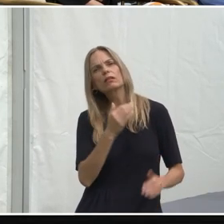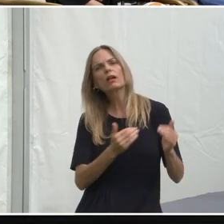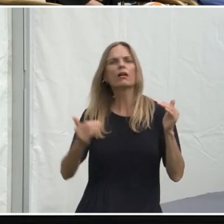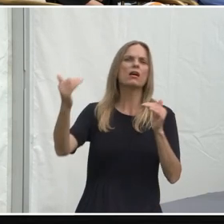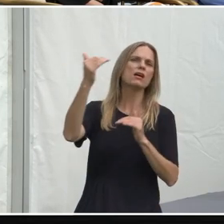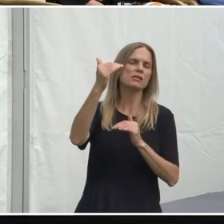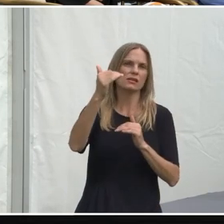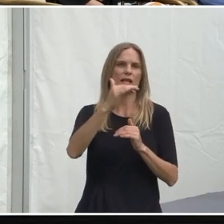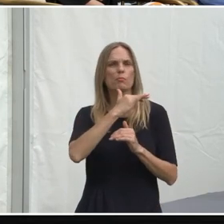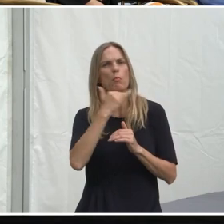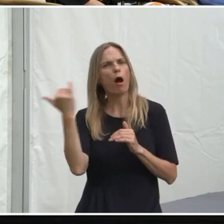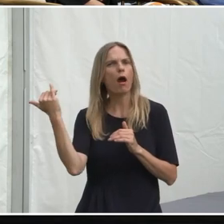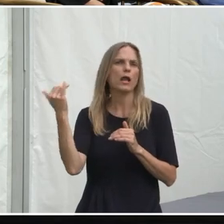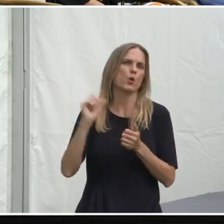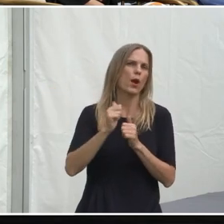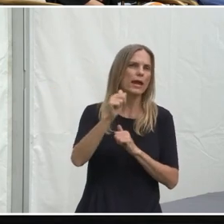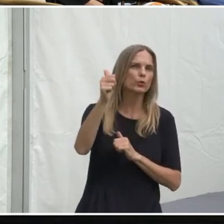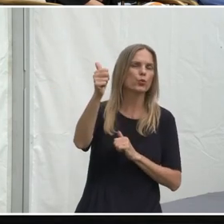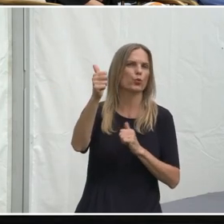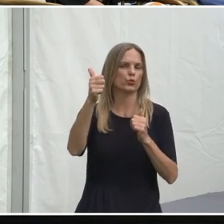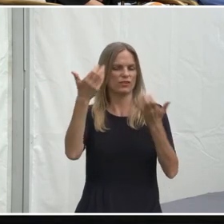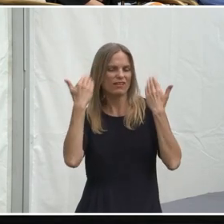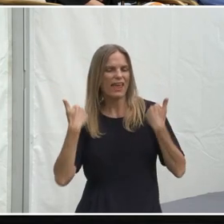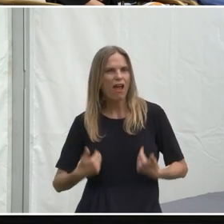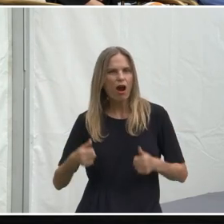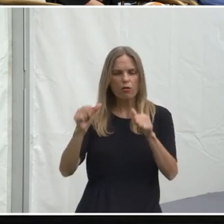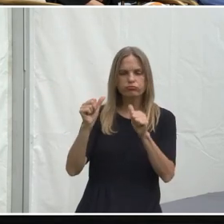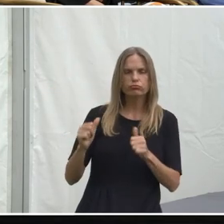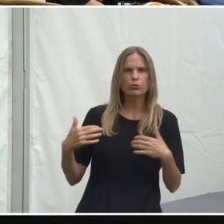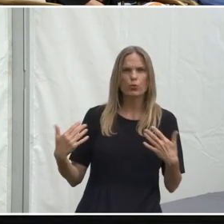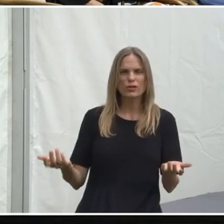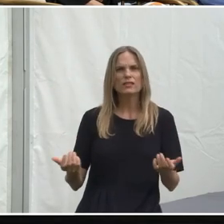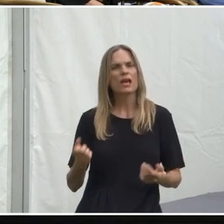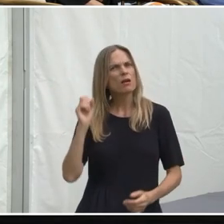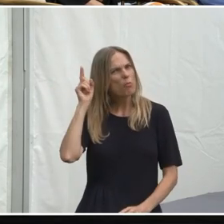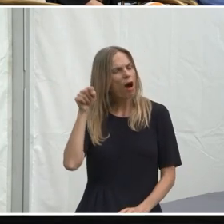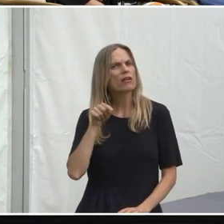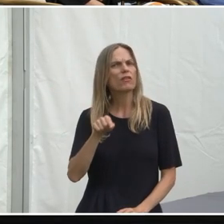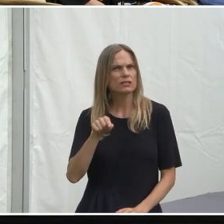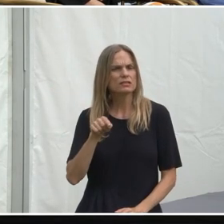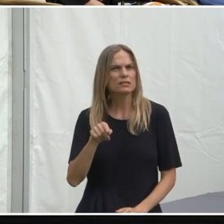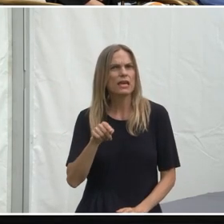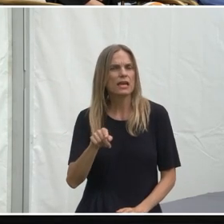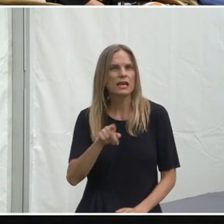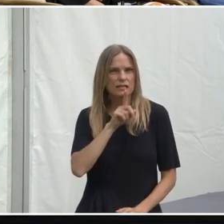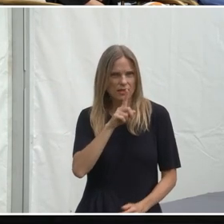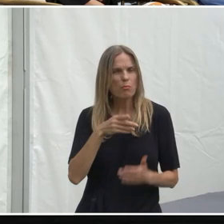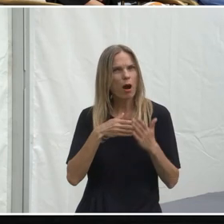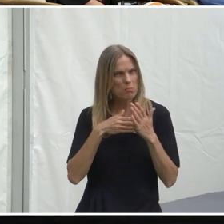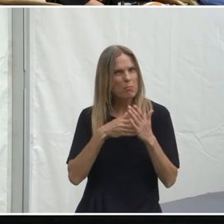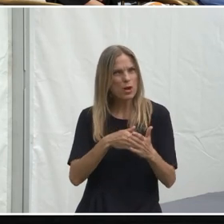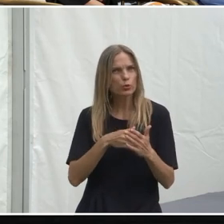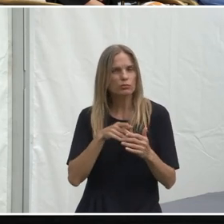have to looks and body images. And I think there is a significant body of evidence suggesting that some of